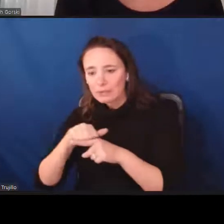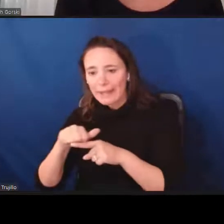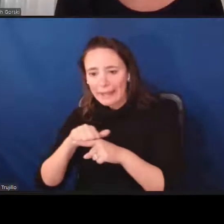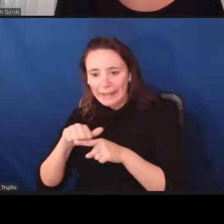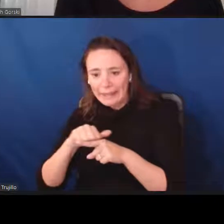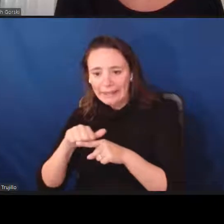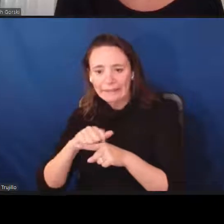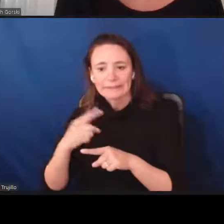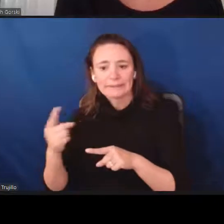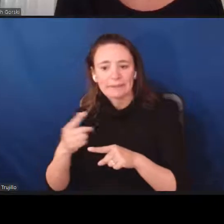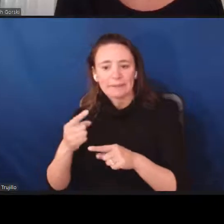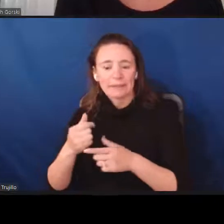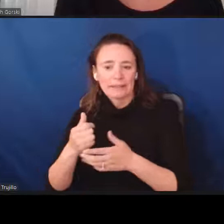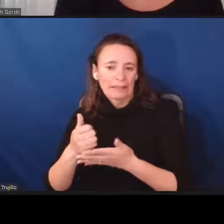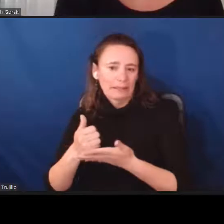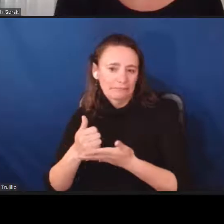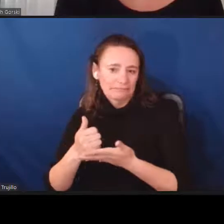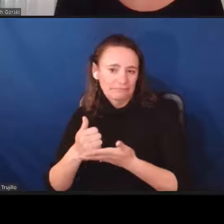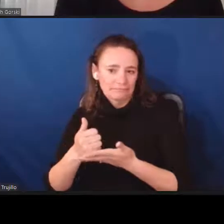would enable me to get work